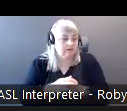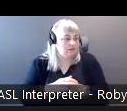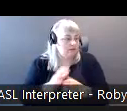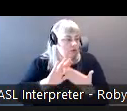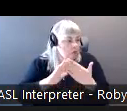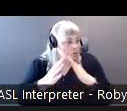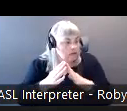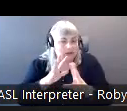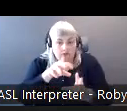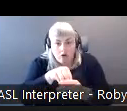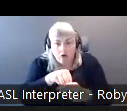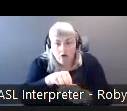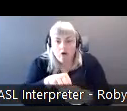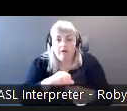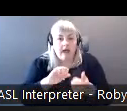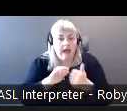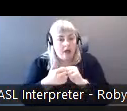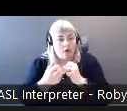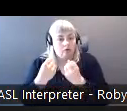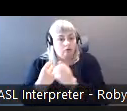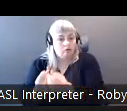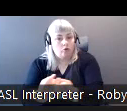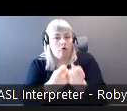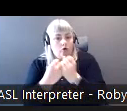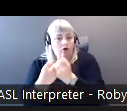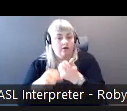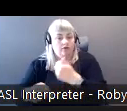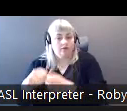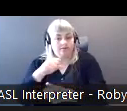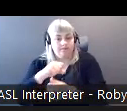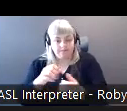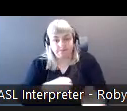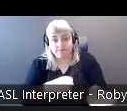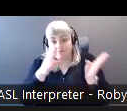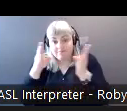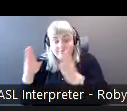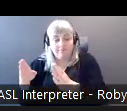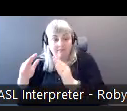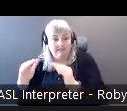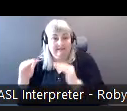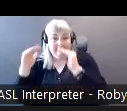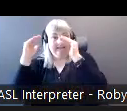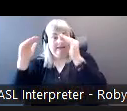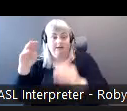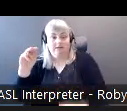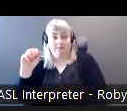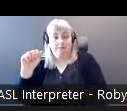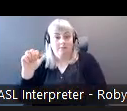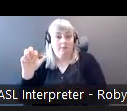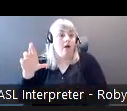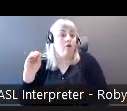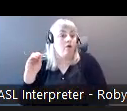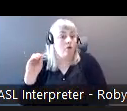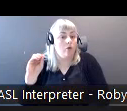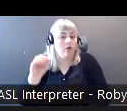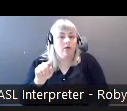part of can support each other. And then there's also the macro. These are